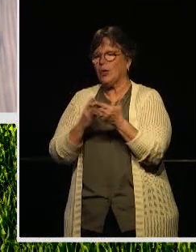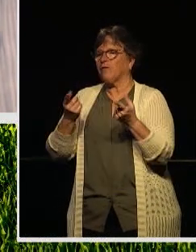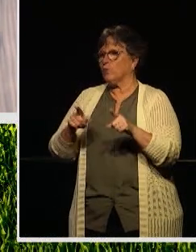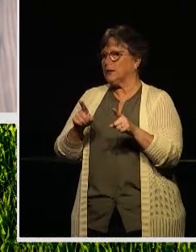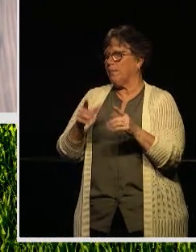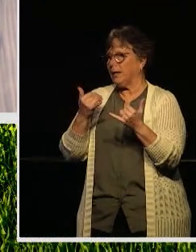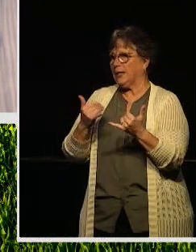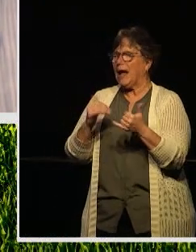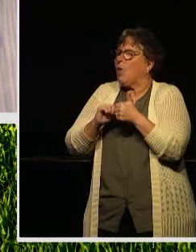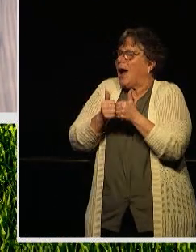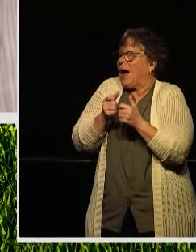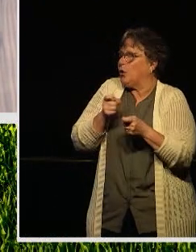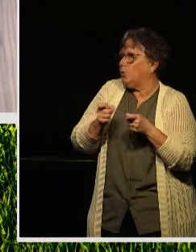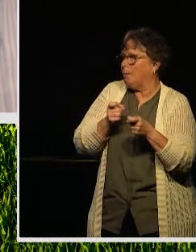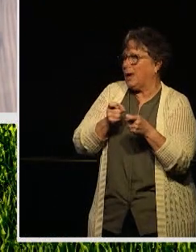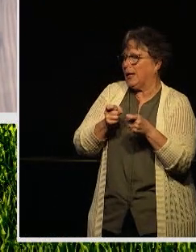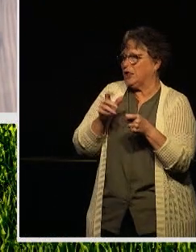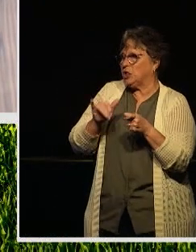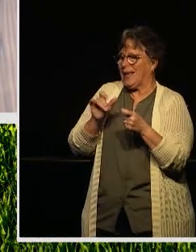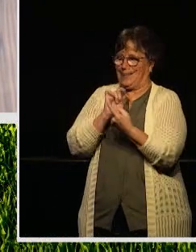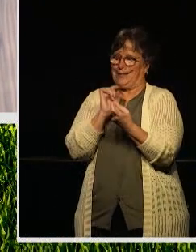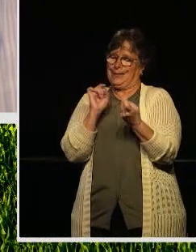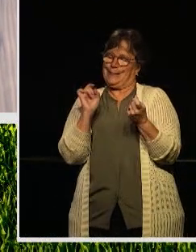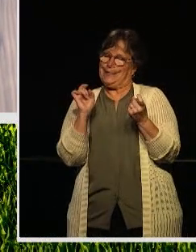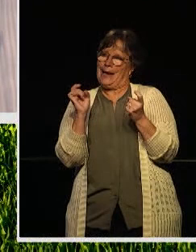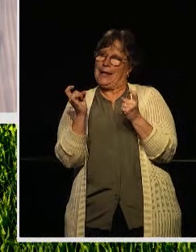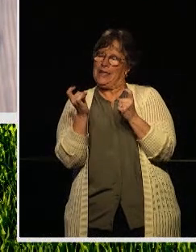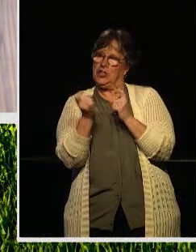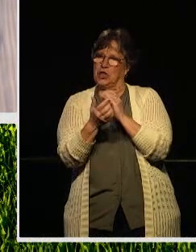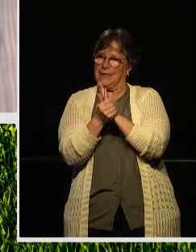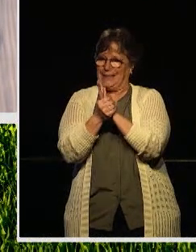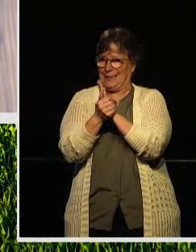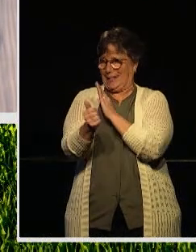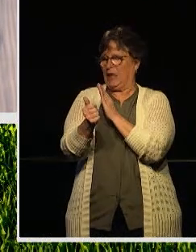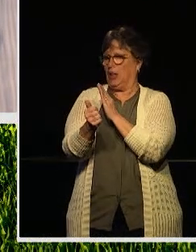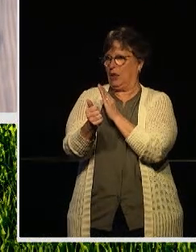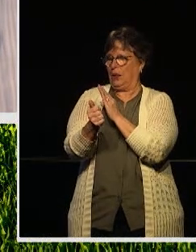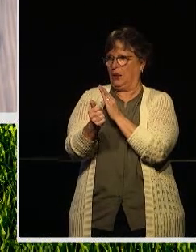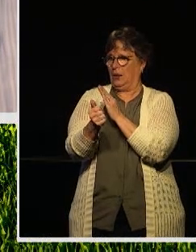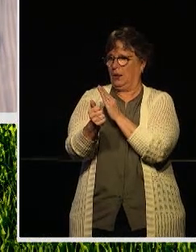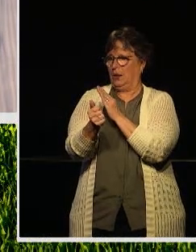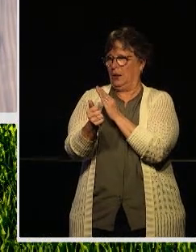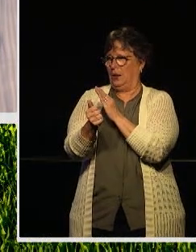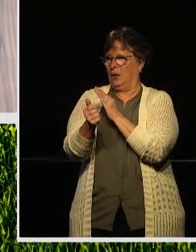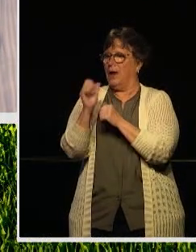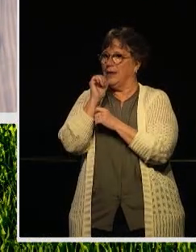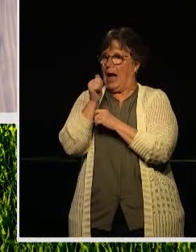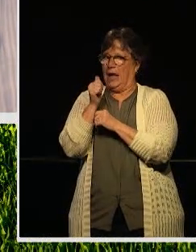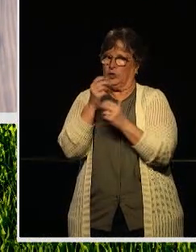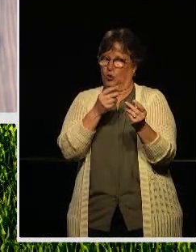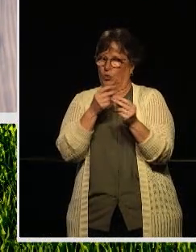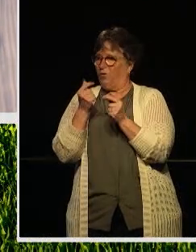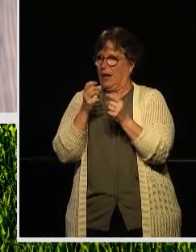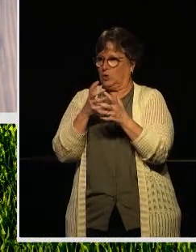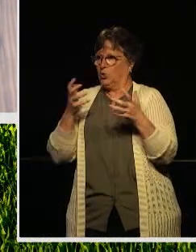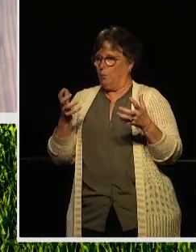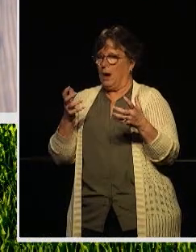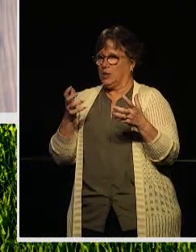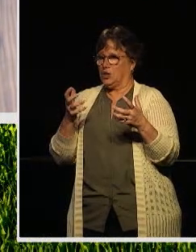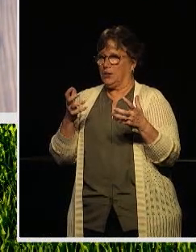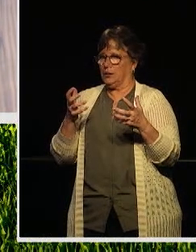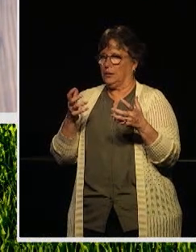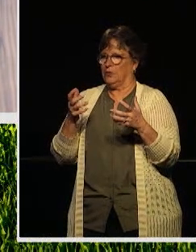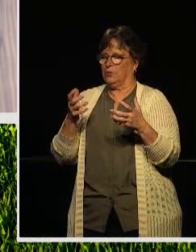happening. How do you manage that changing skill set on the farm without changing it too much too fast? Though in the